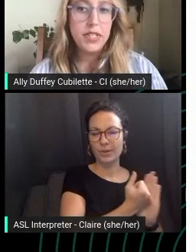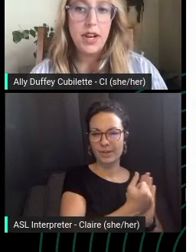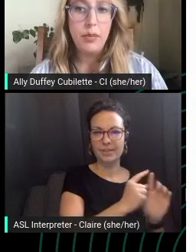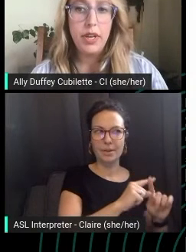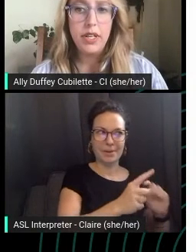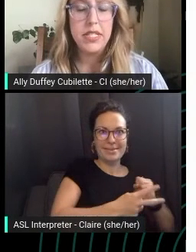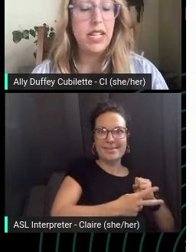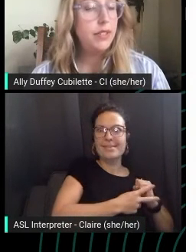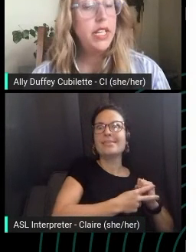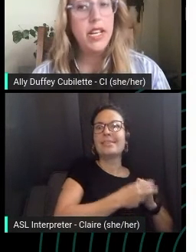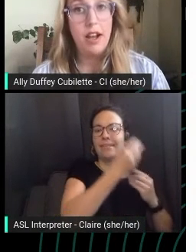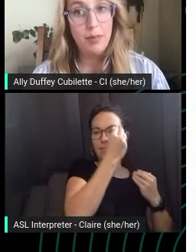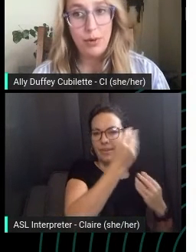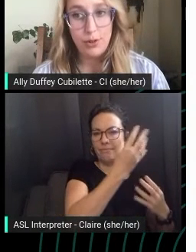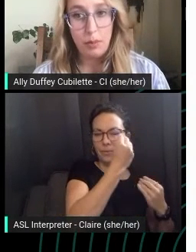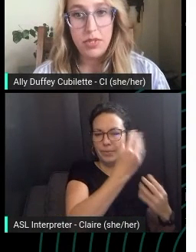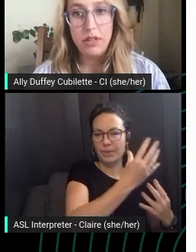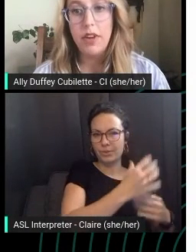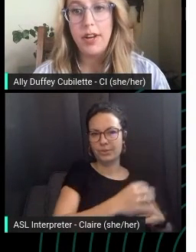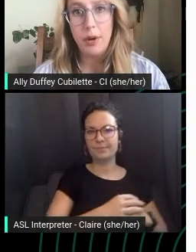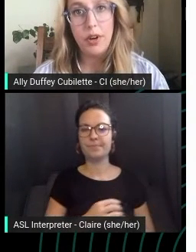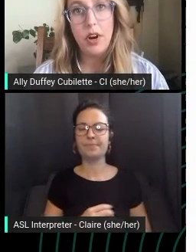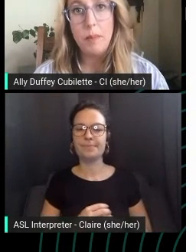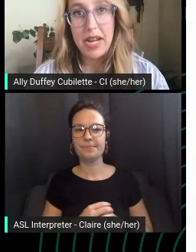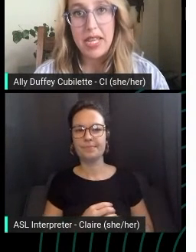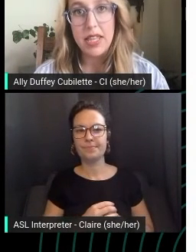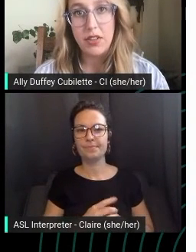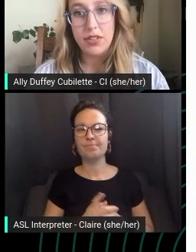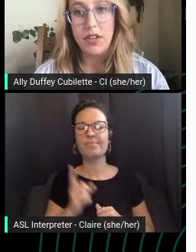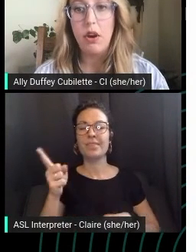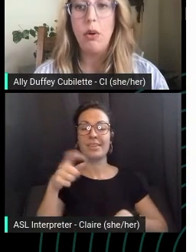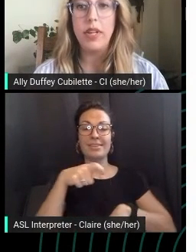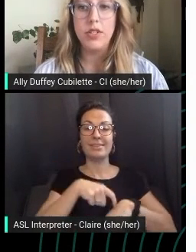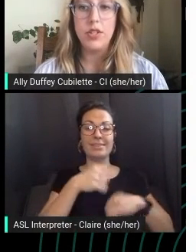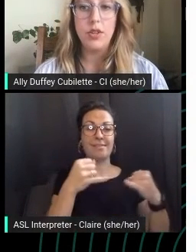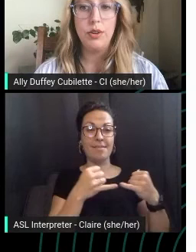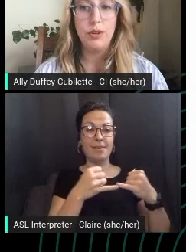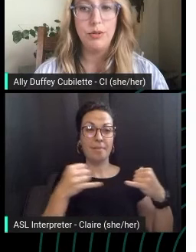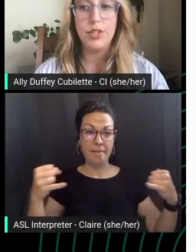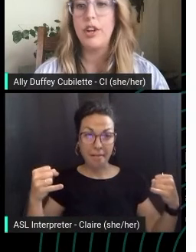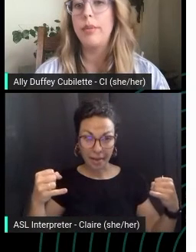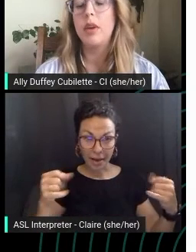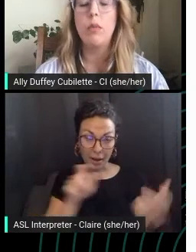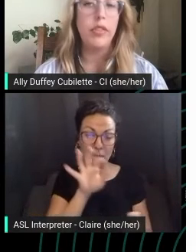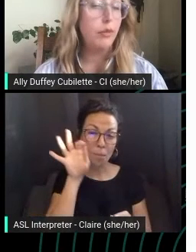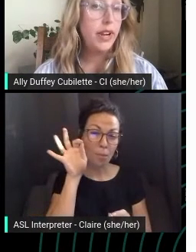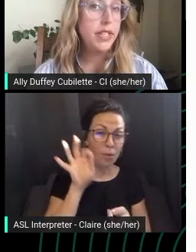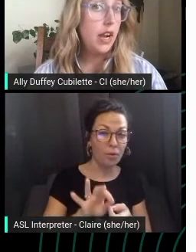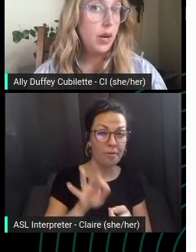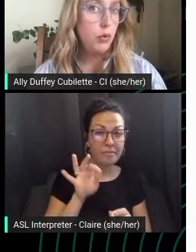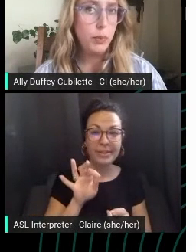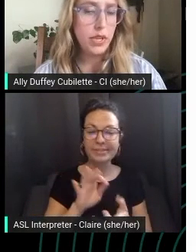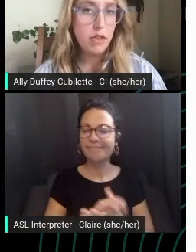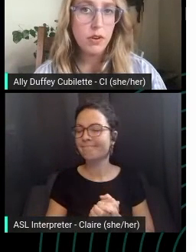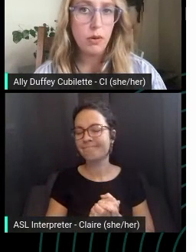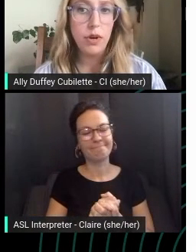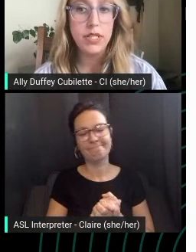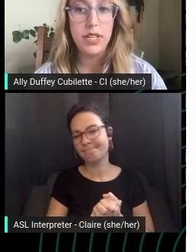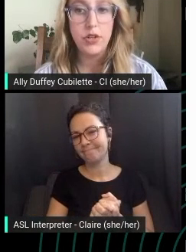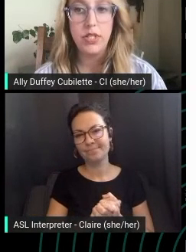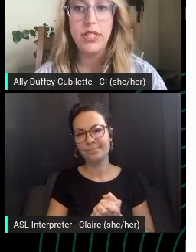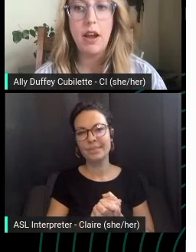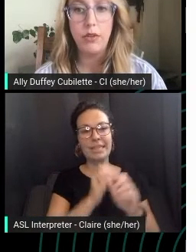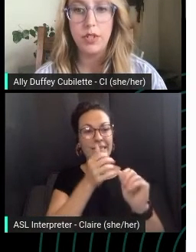Overall, this timeline is definitely not prescriptive. I know there are many things that go into determining what the right time will be for